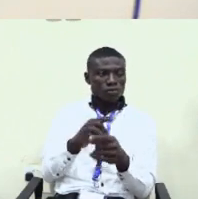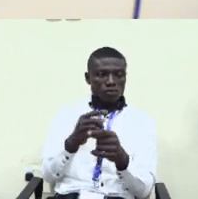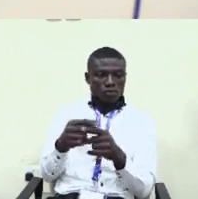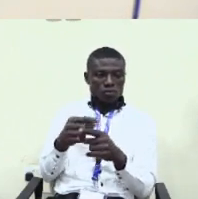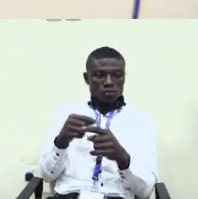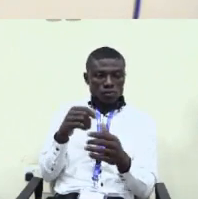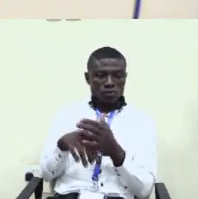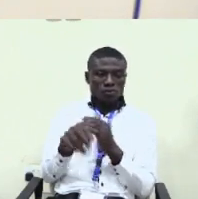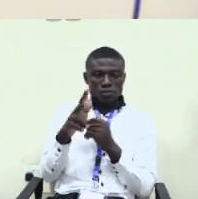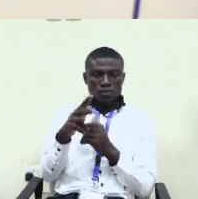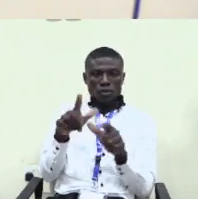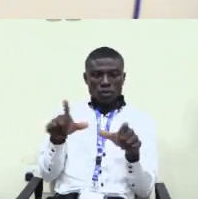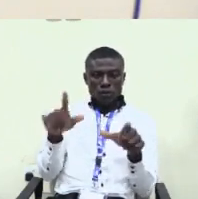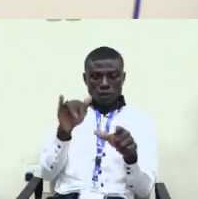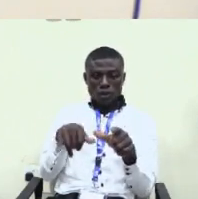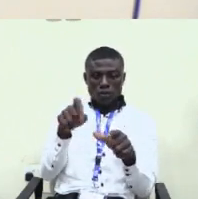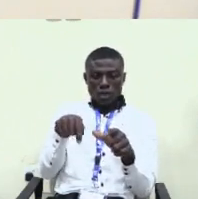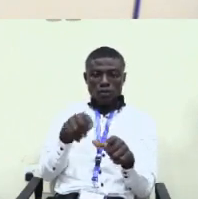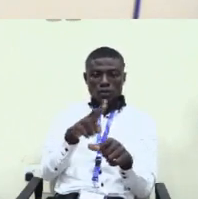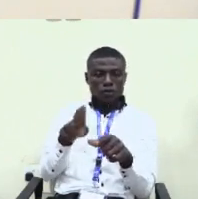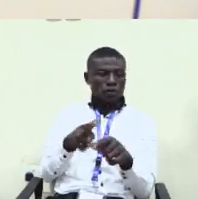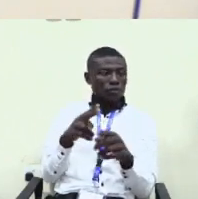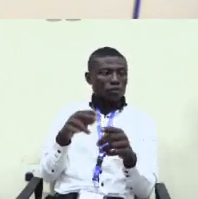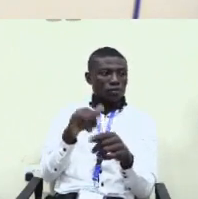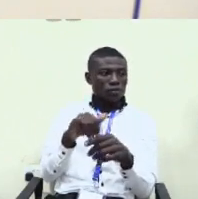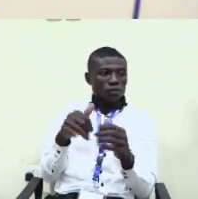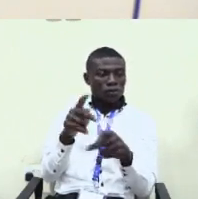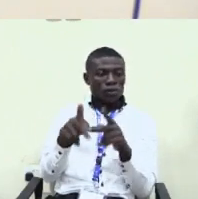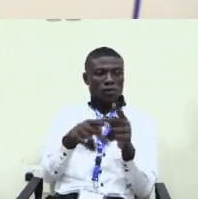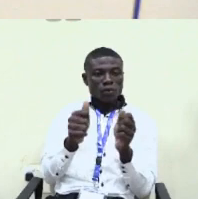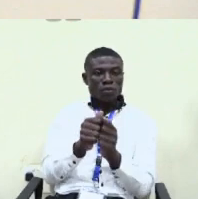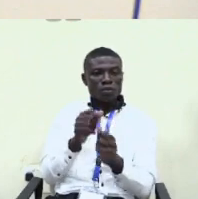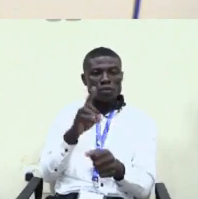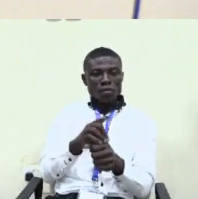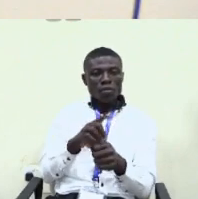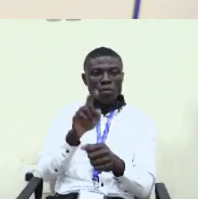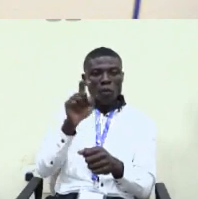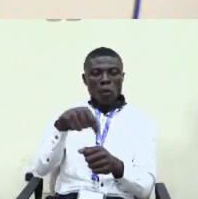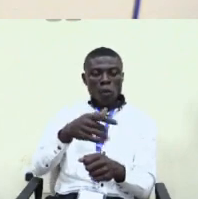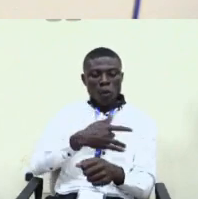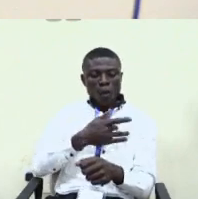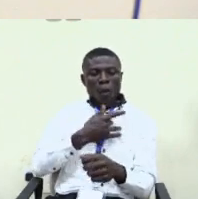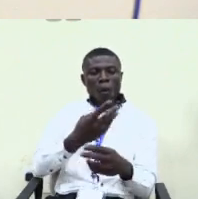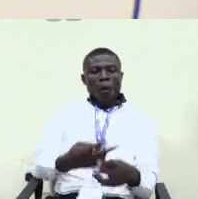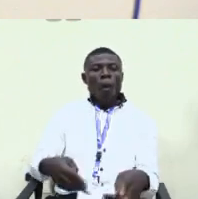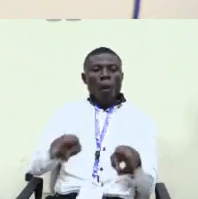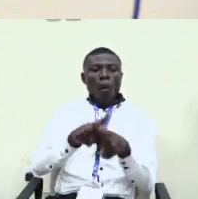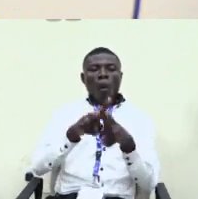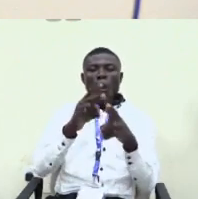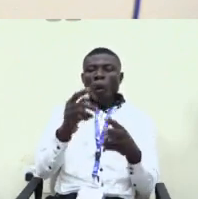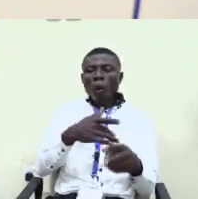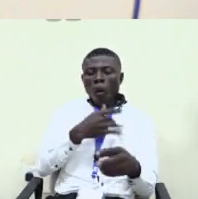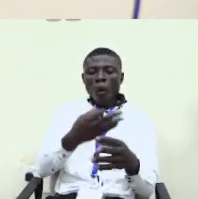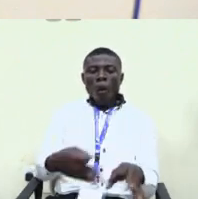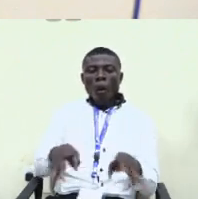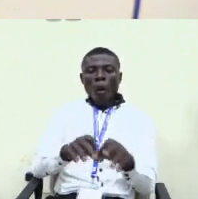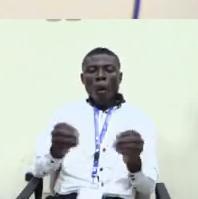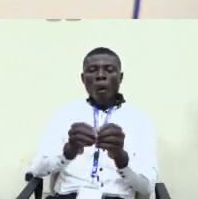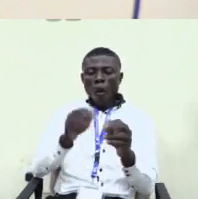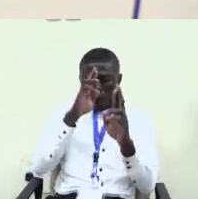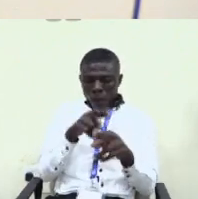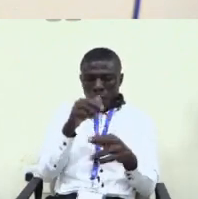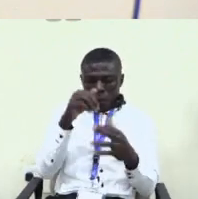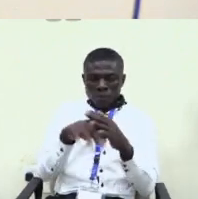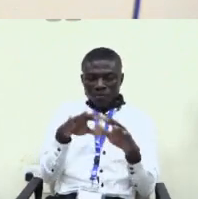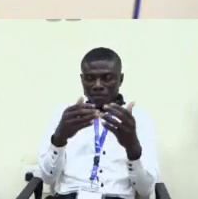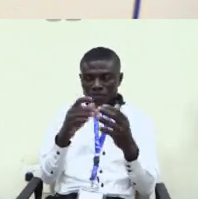in the 3 languages that I mentioned, so that people with disabilities will really feel valued and then more respected in